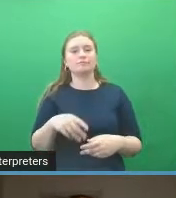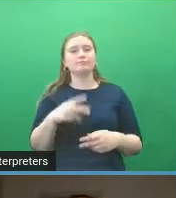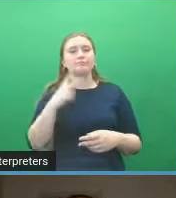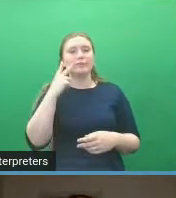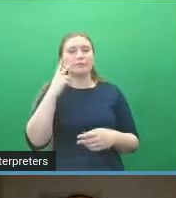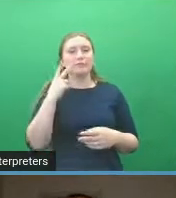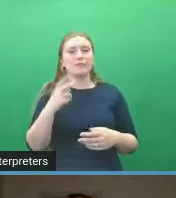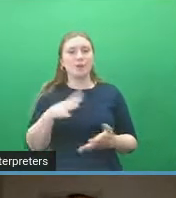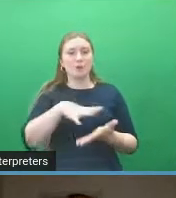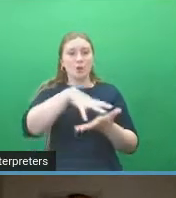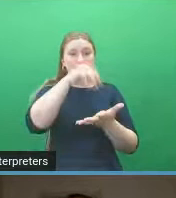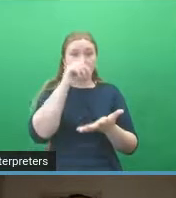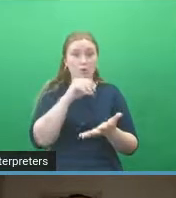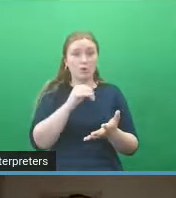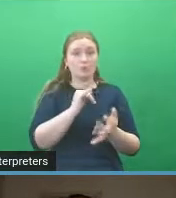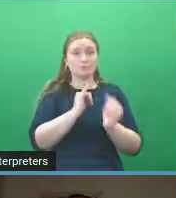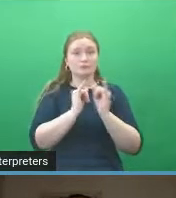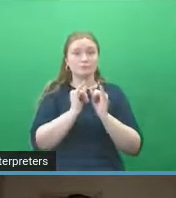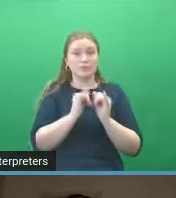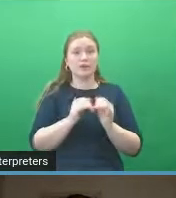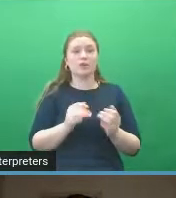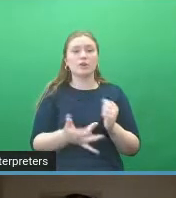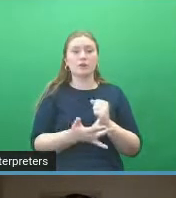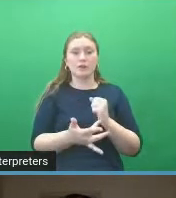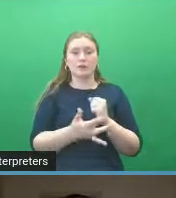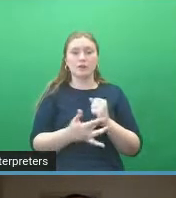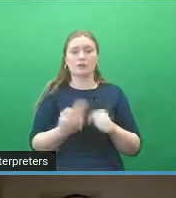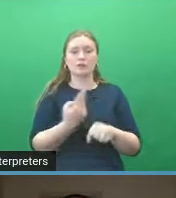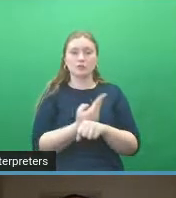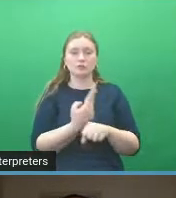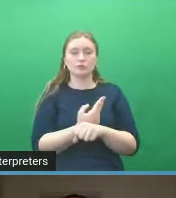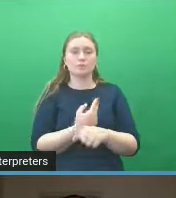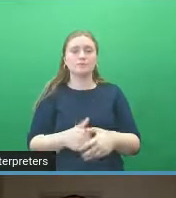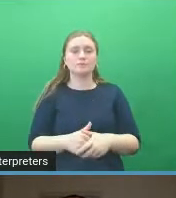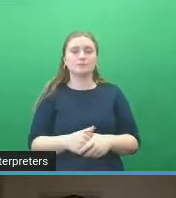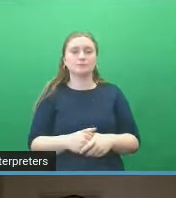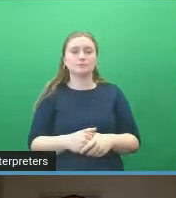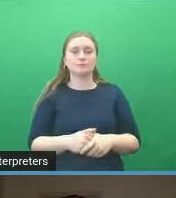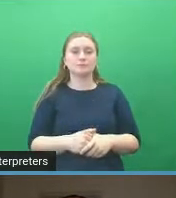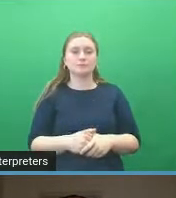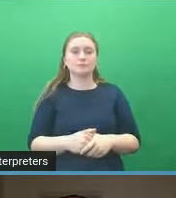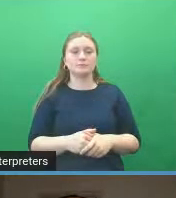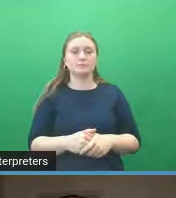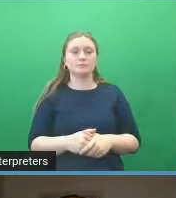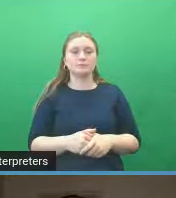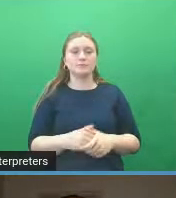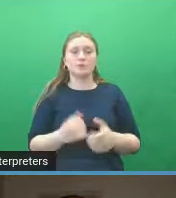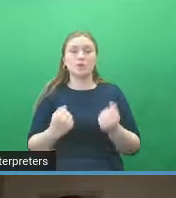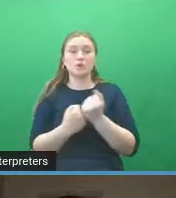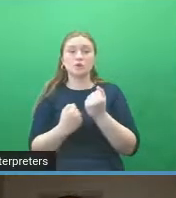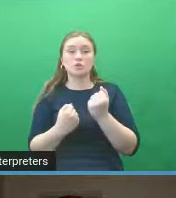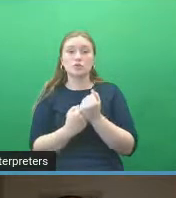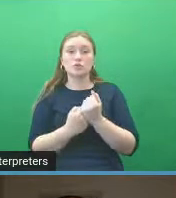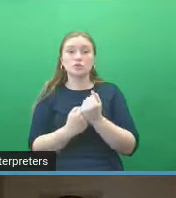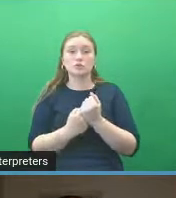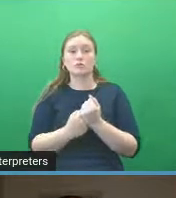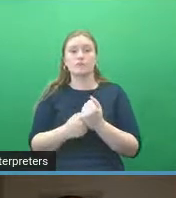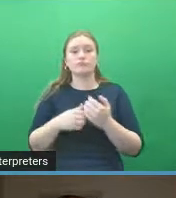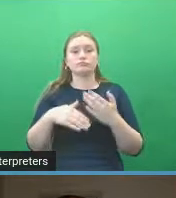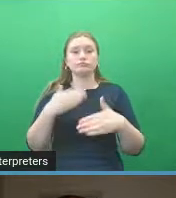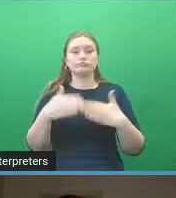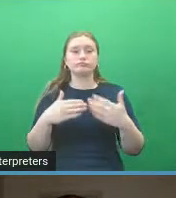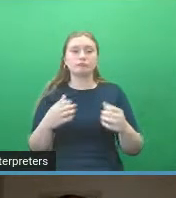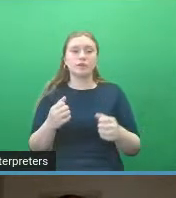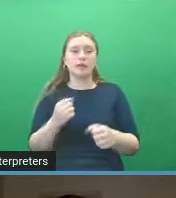using whichever video conferencing platform you use. The training programs give online visitors direct access to